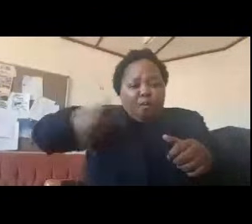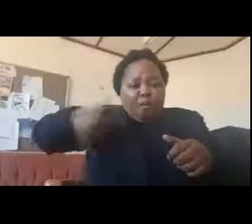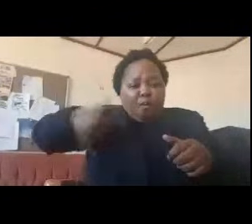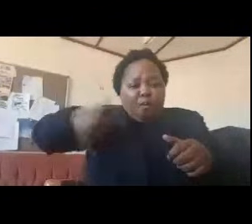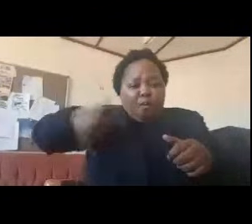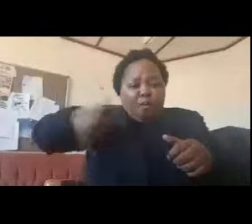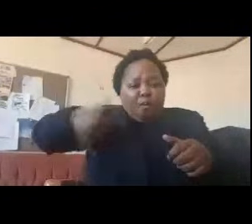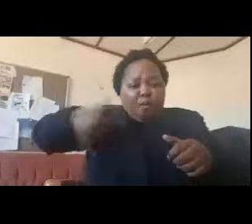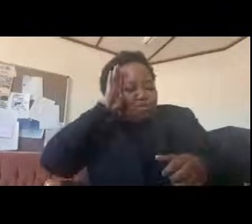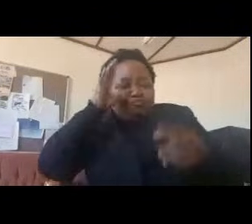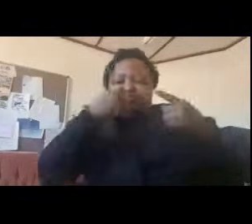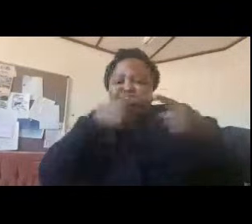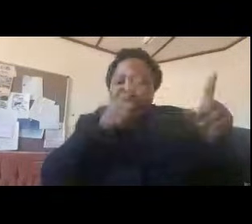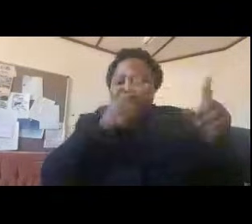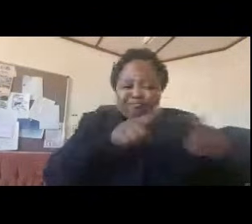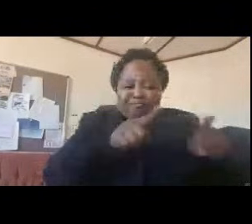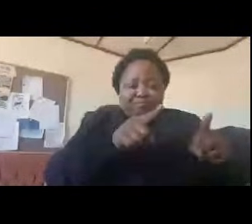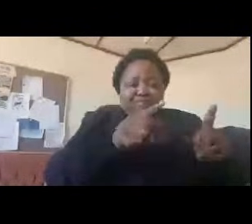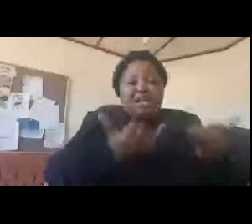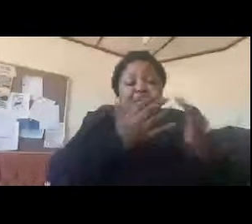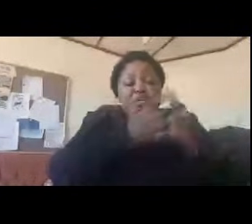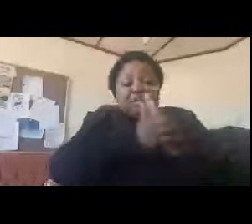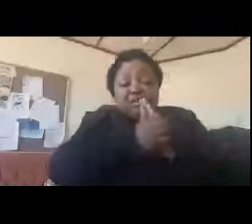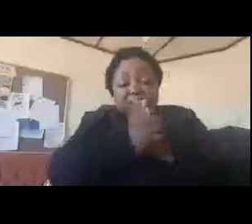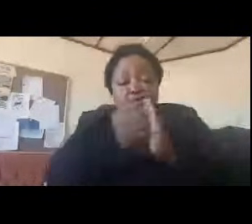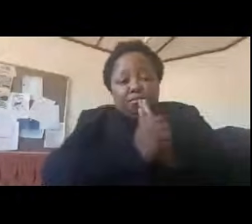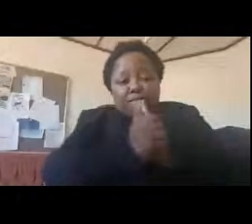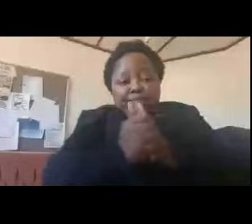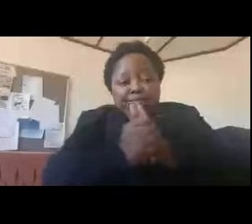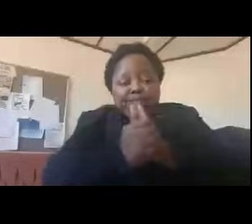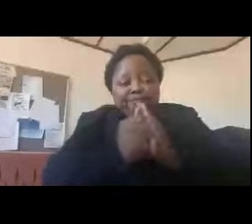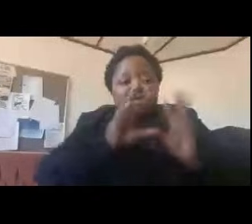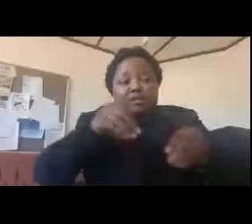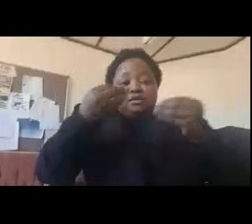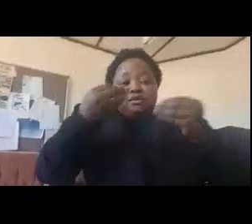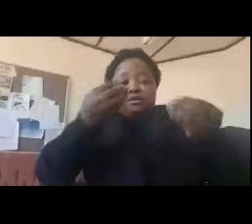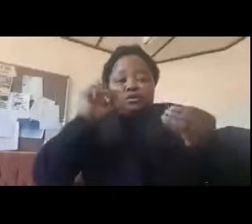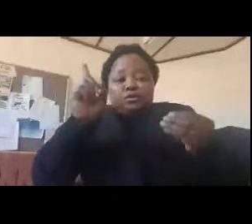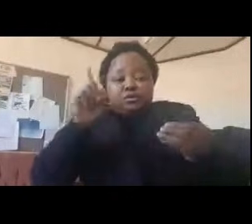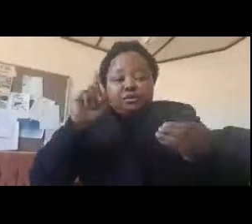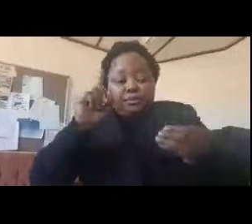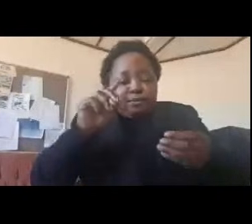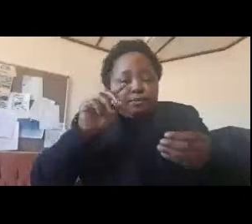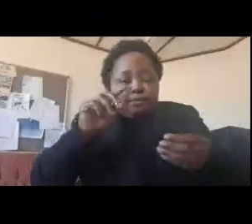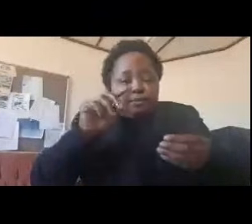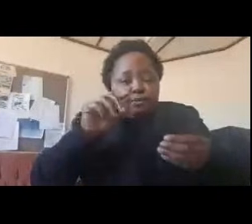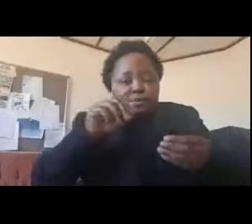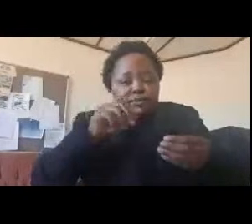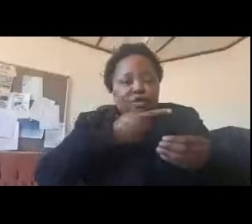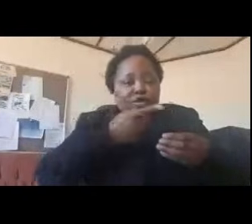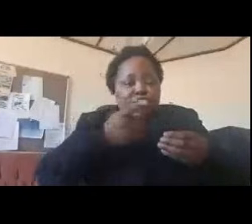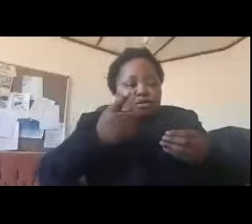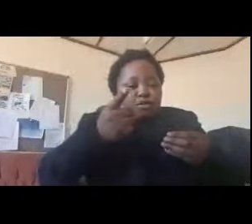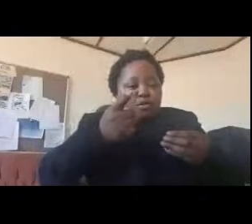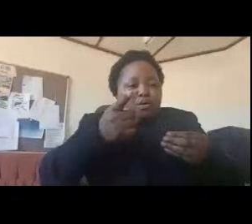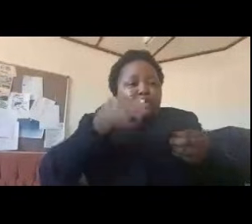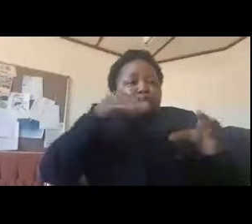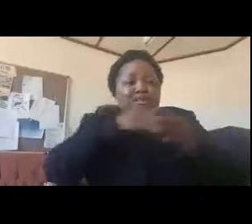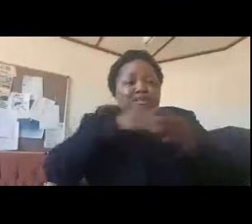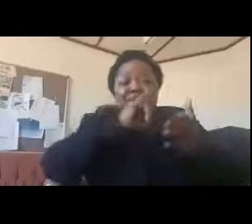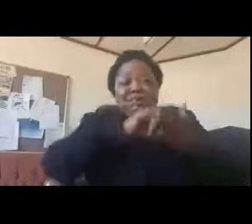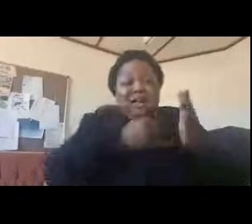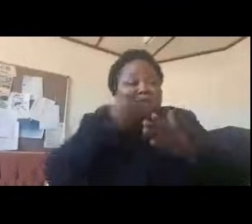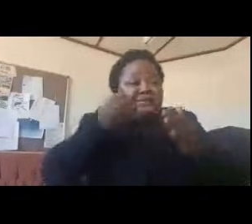If you're still printing posters, handing over brochures, you're shouting into the wind. SBC